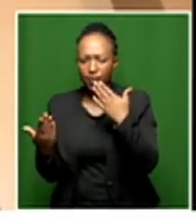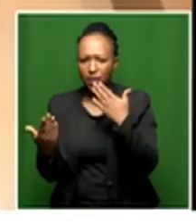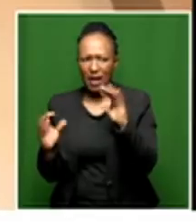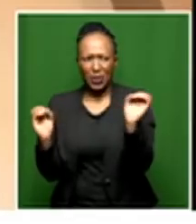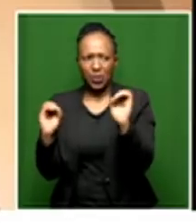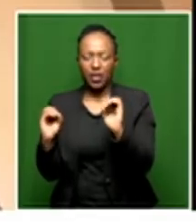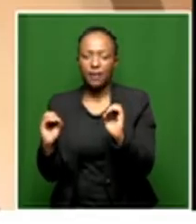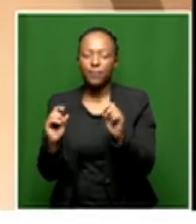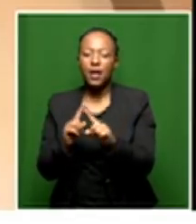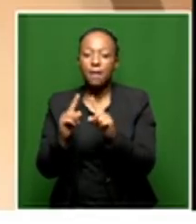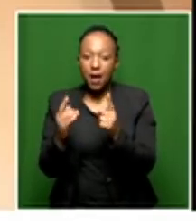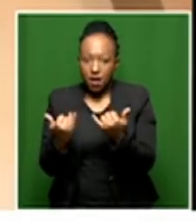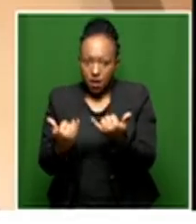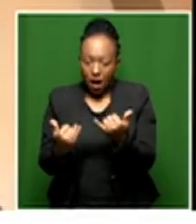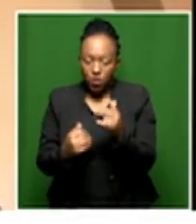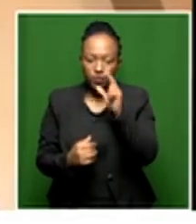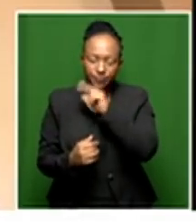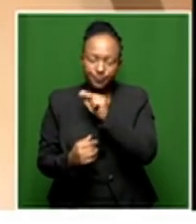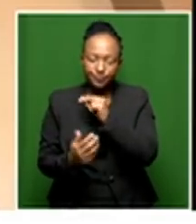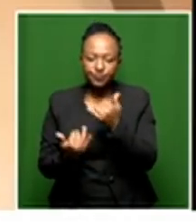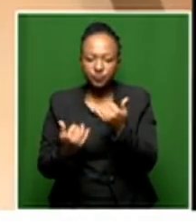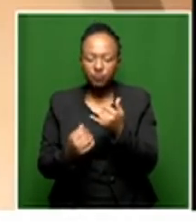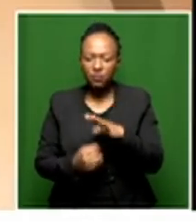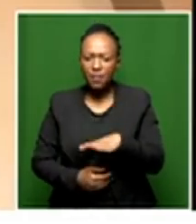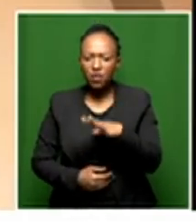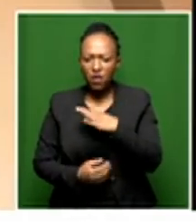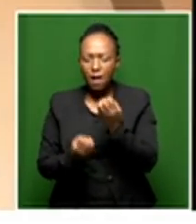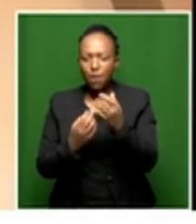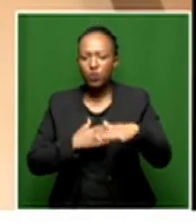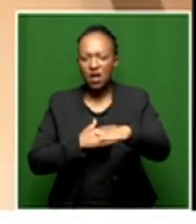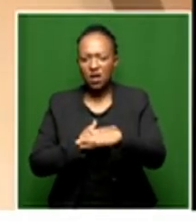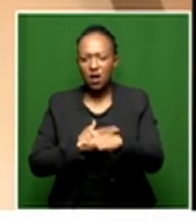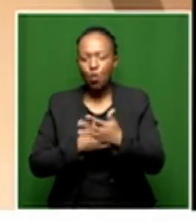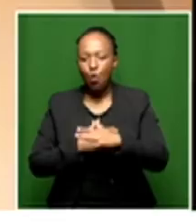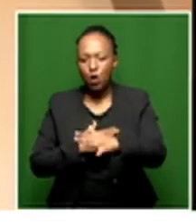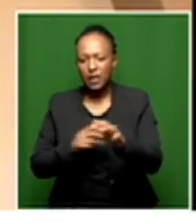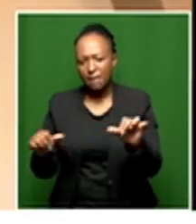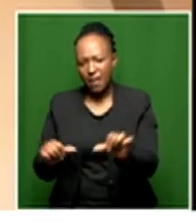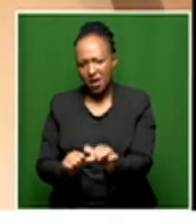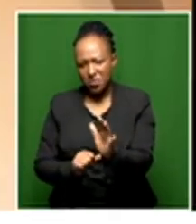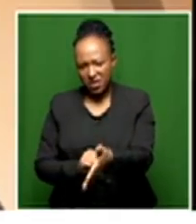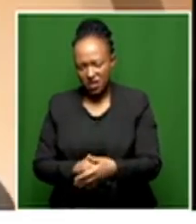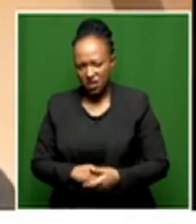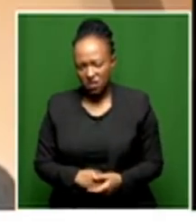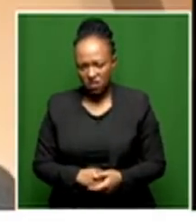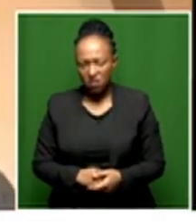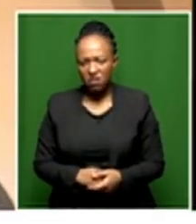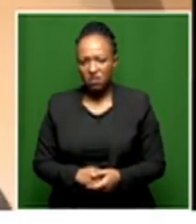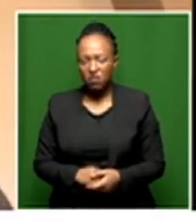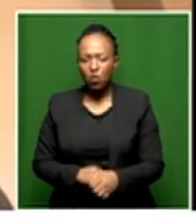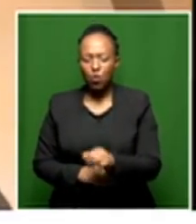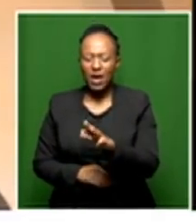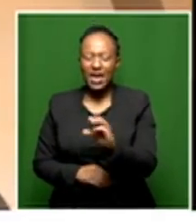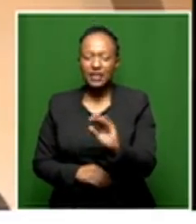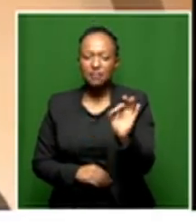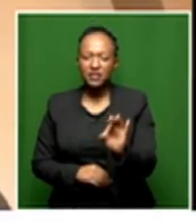all. But as we speak now, I am confident that most of the areas should be having water safely,